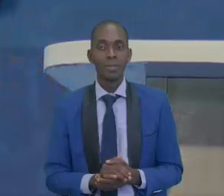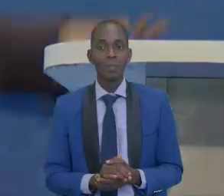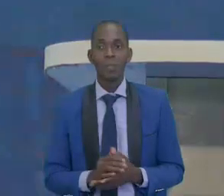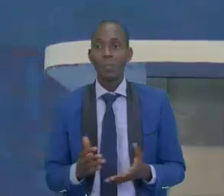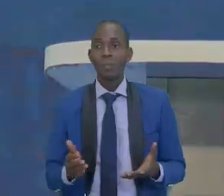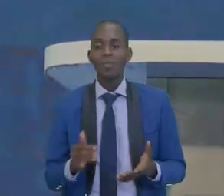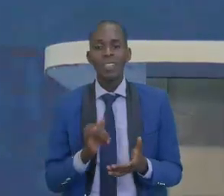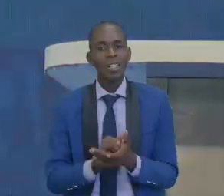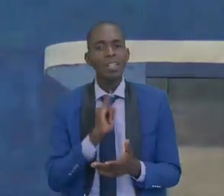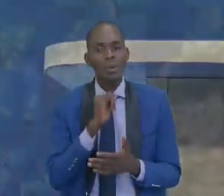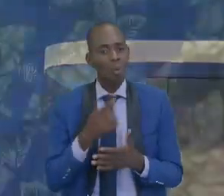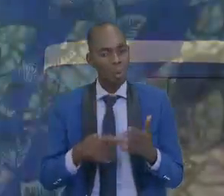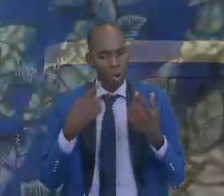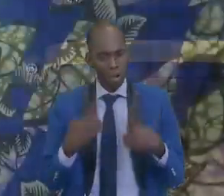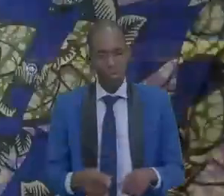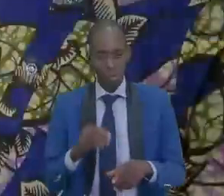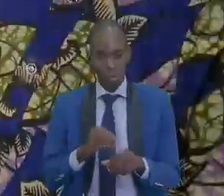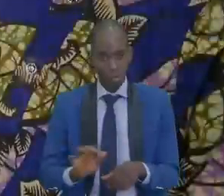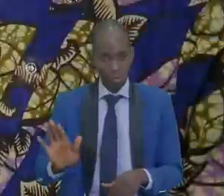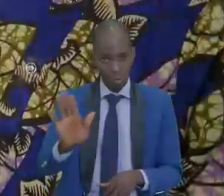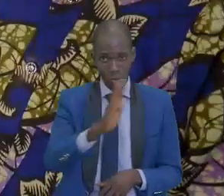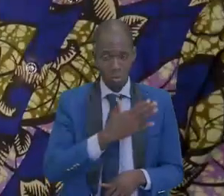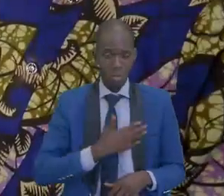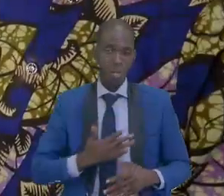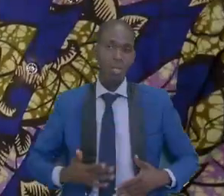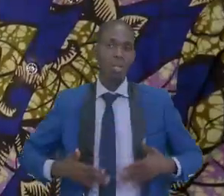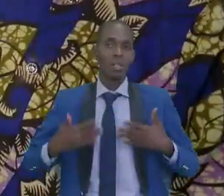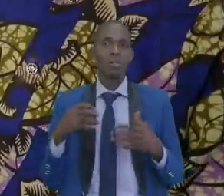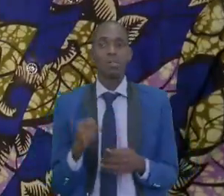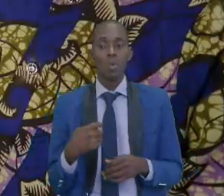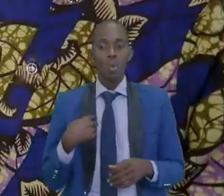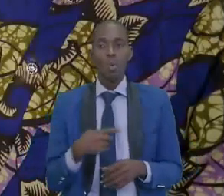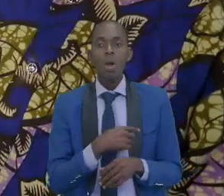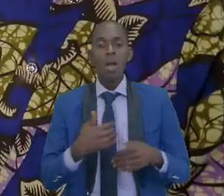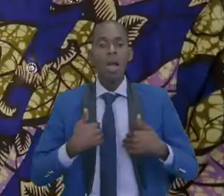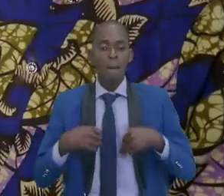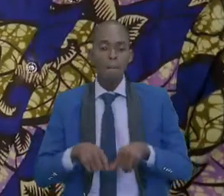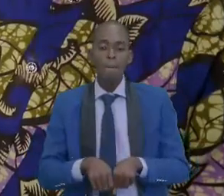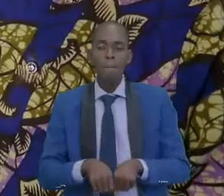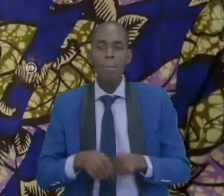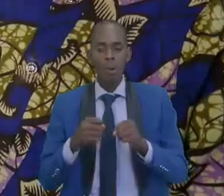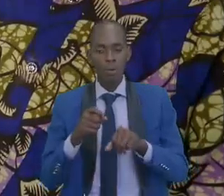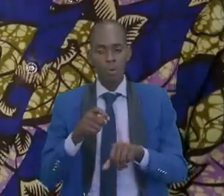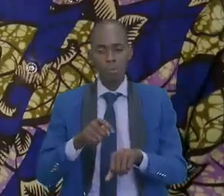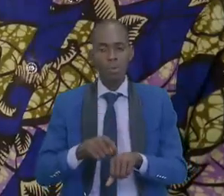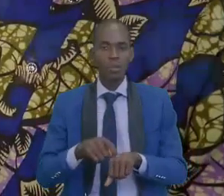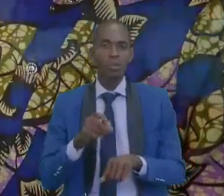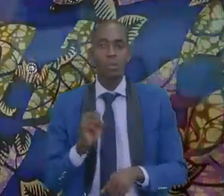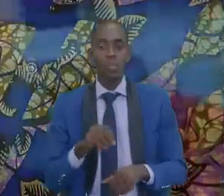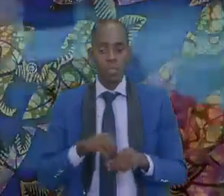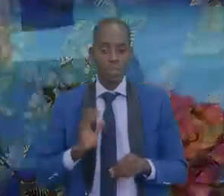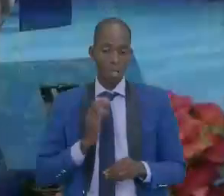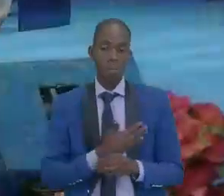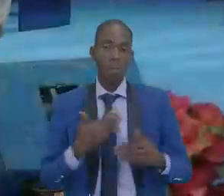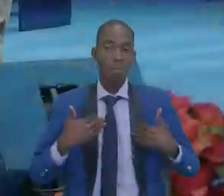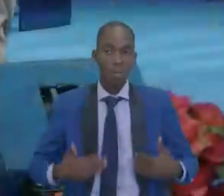That's what happens in our lives. We have broken bones in our body. We